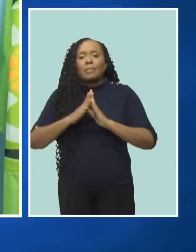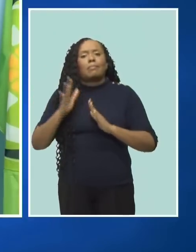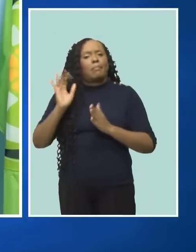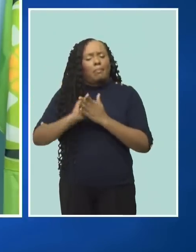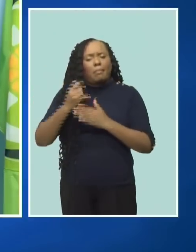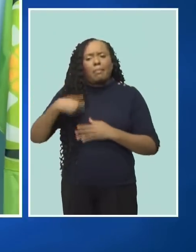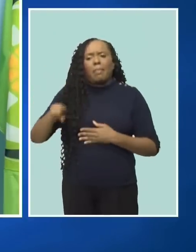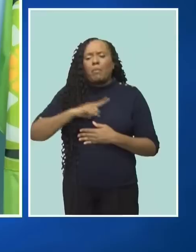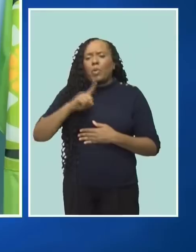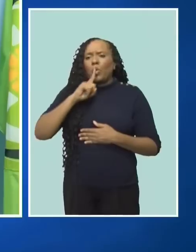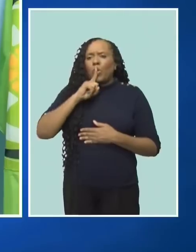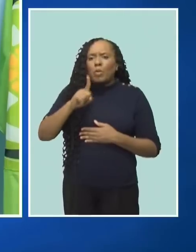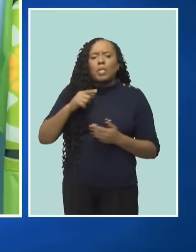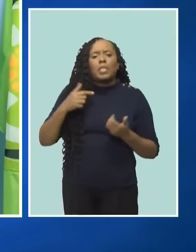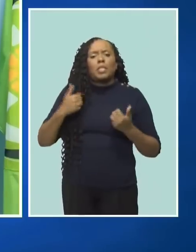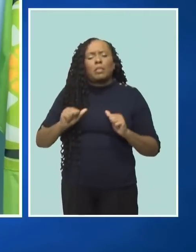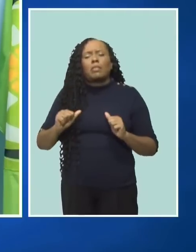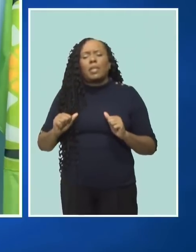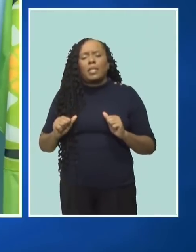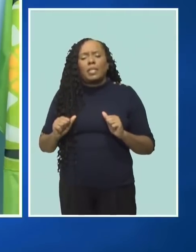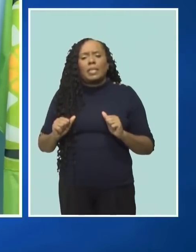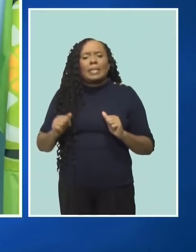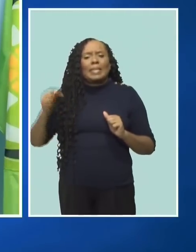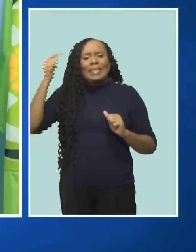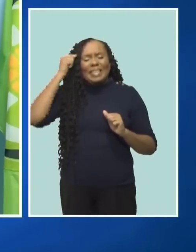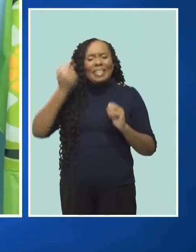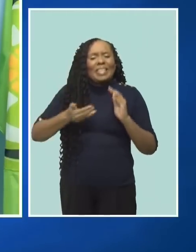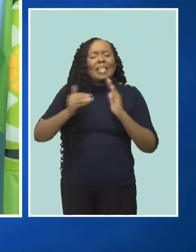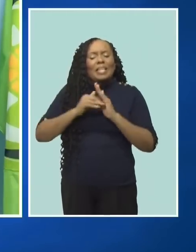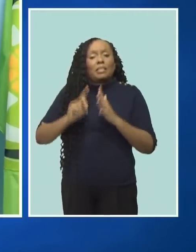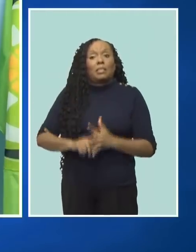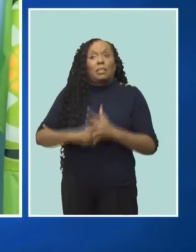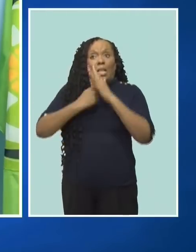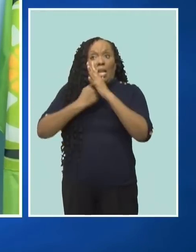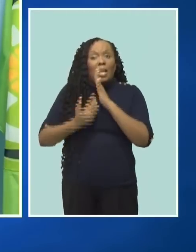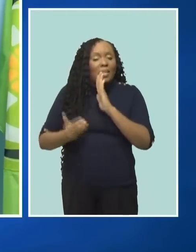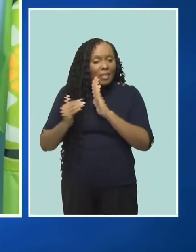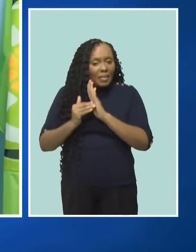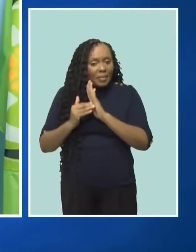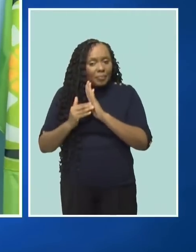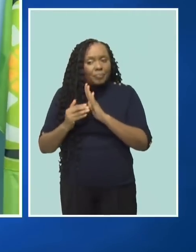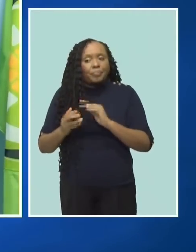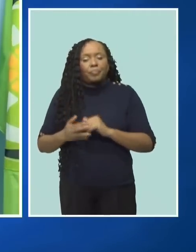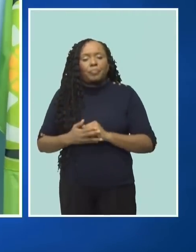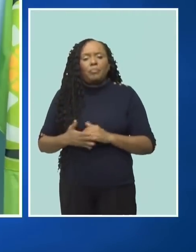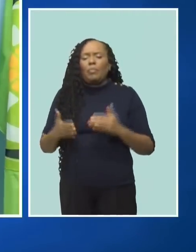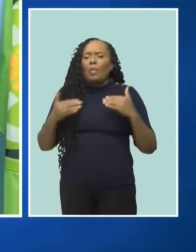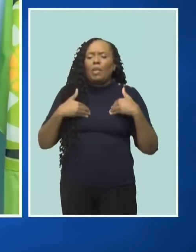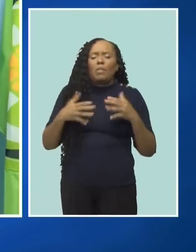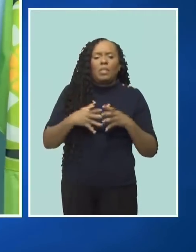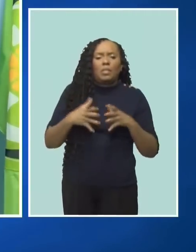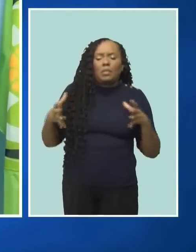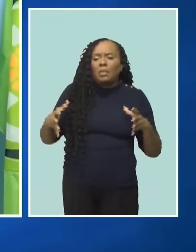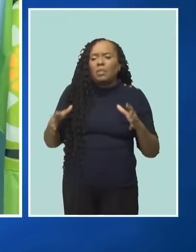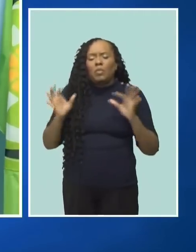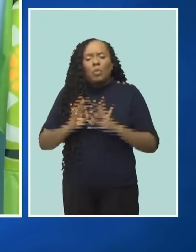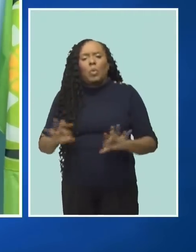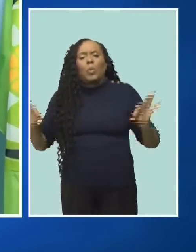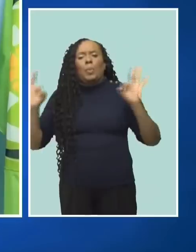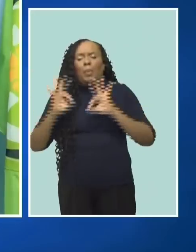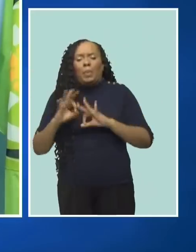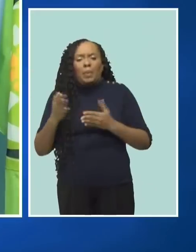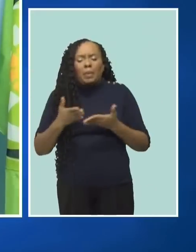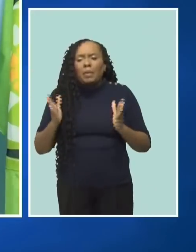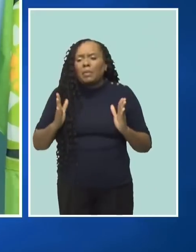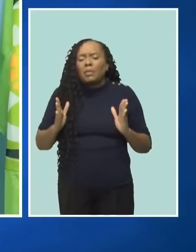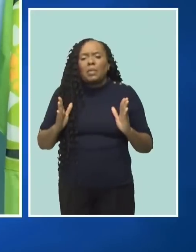button. And she asked that we hit the reset button against the reality of a number of fundamentals that I